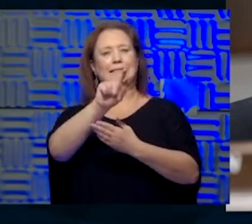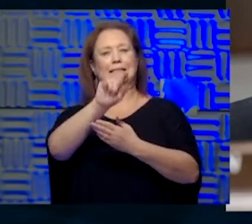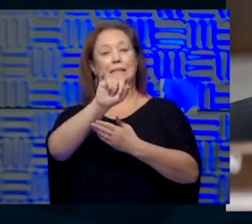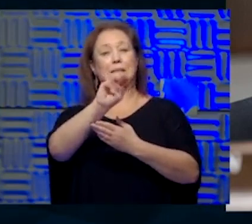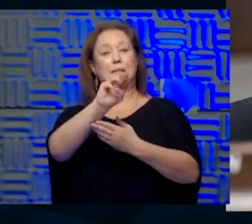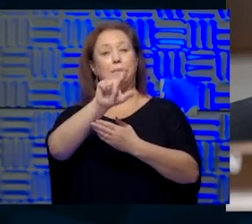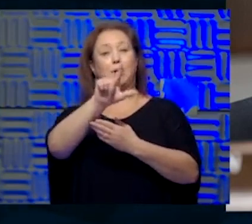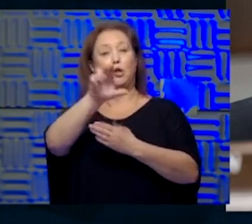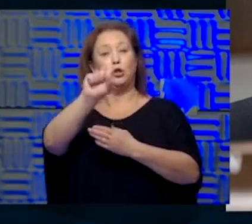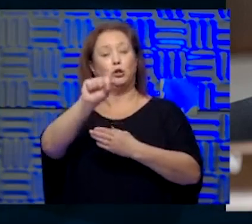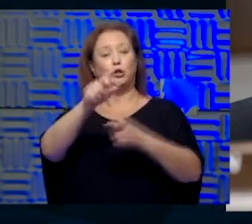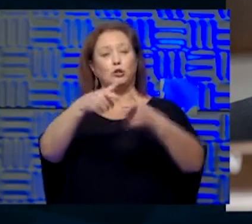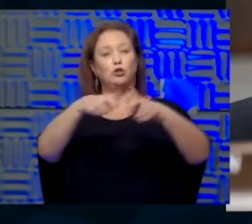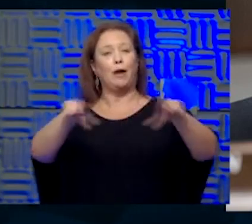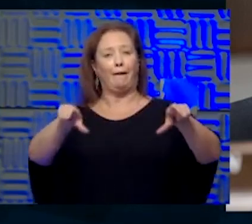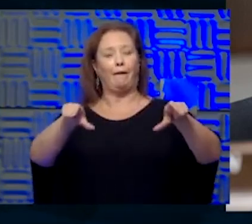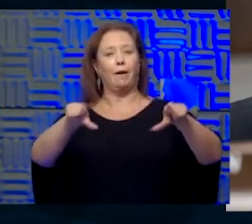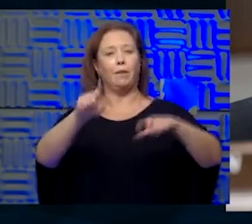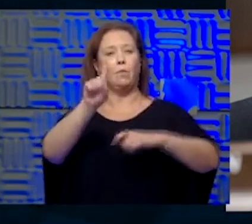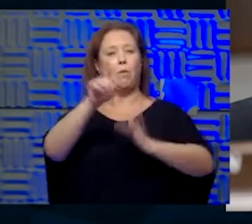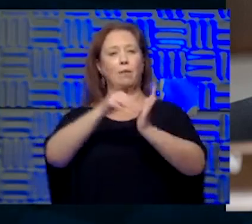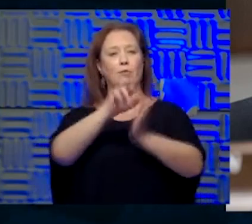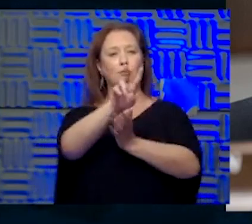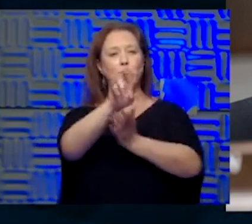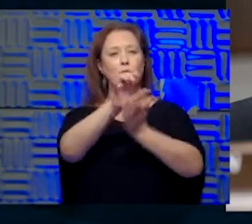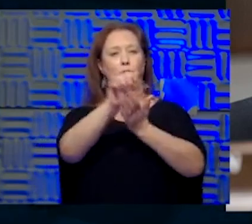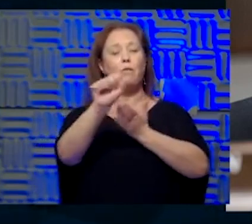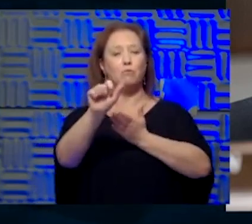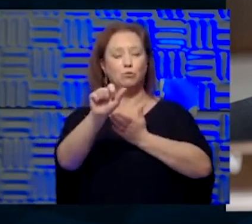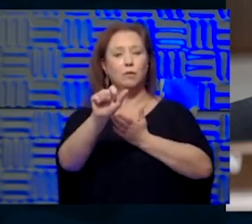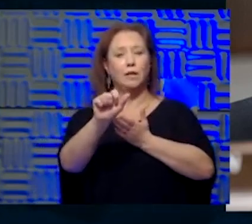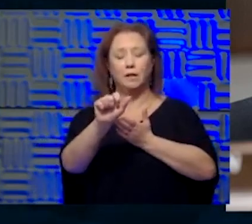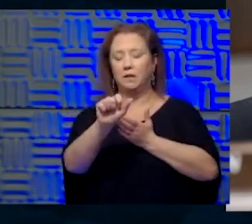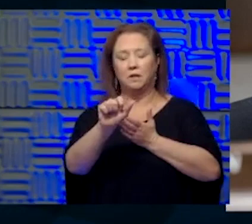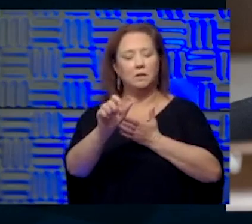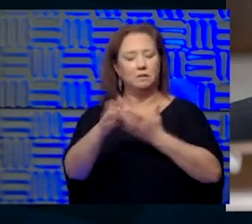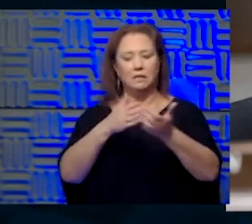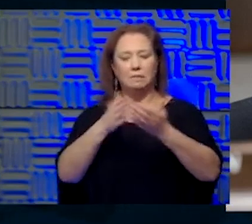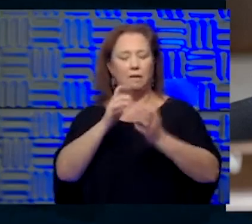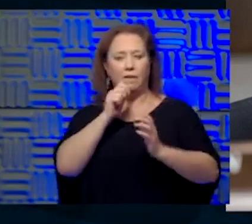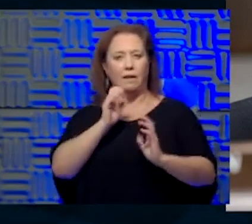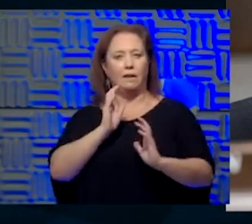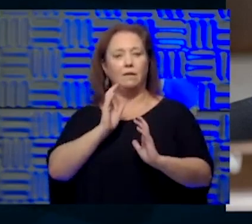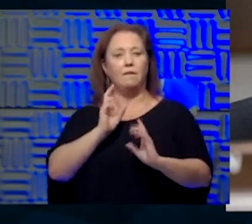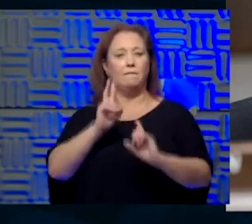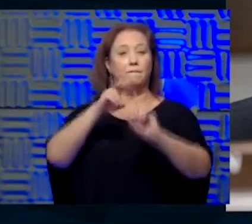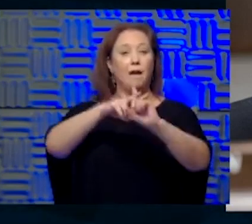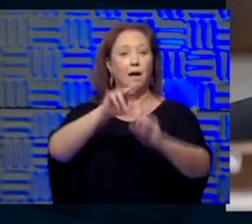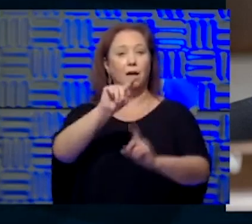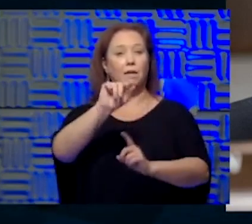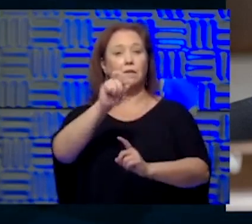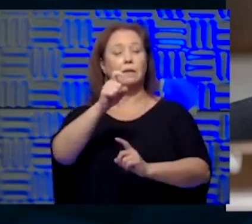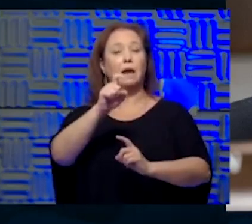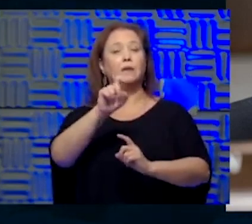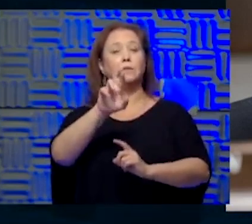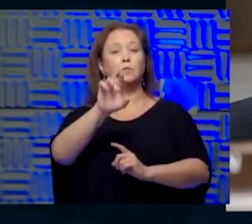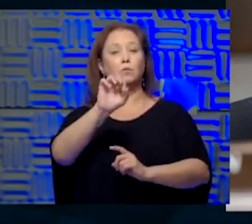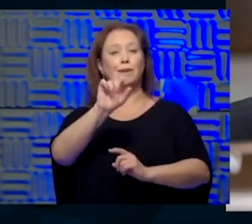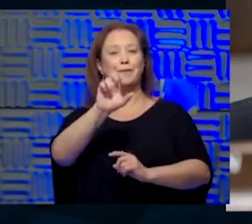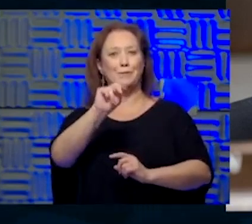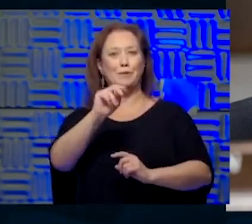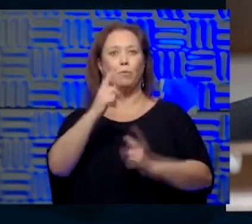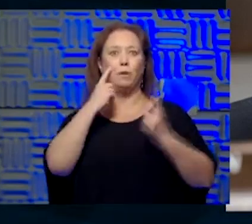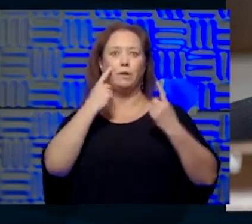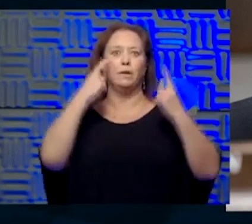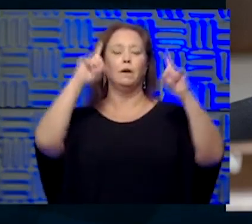That's the direct check, the $1,200, even though they may not have filed a tax return. And we were successful in getting that accomplished